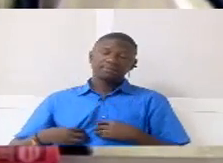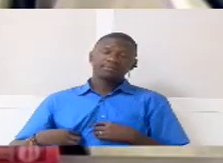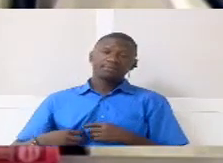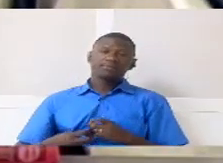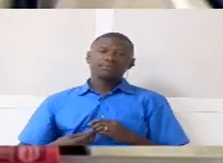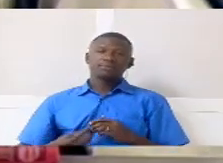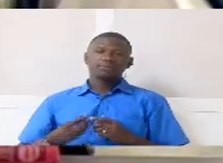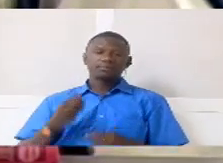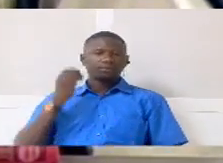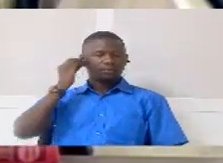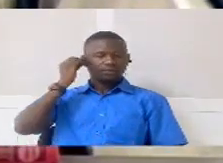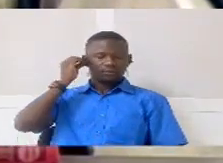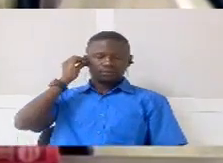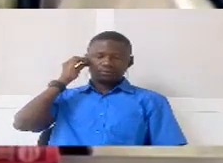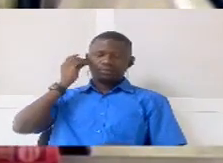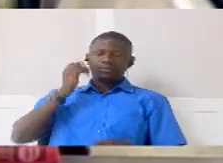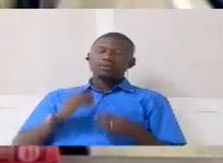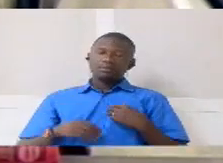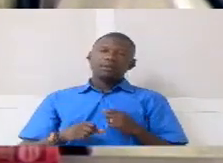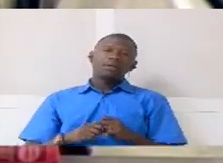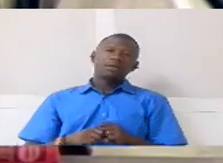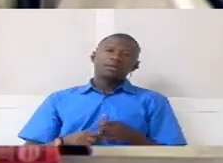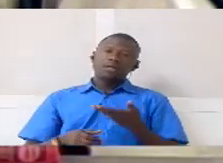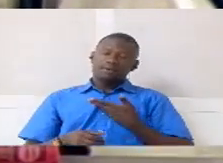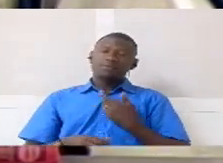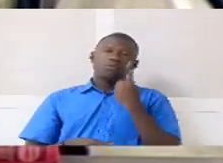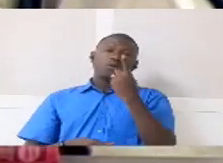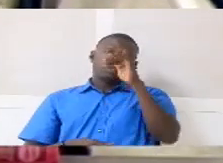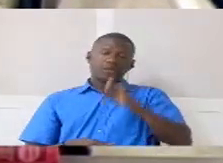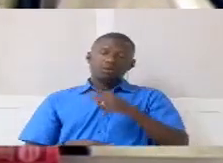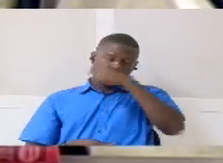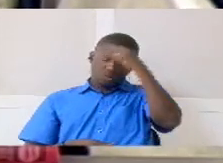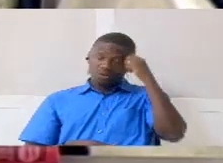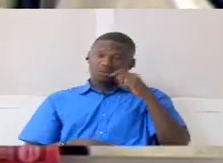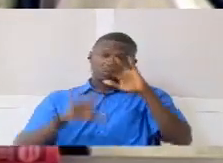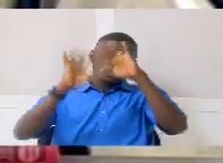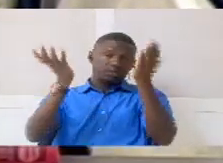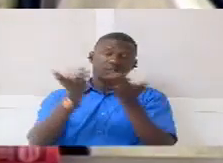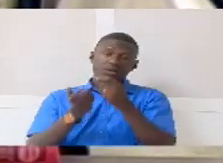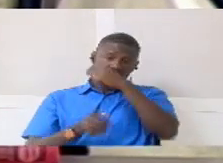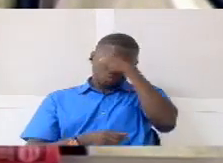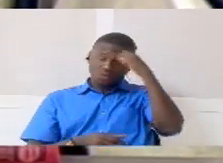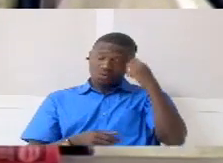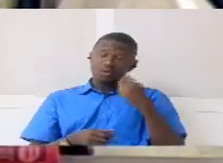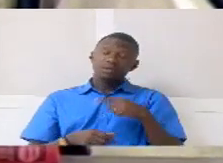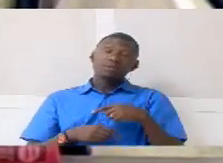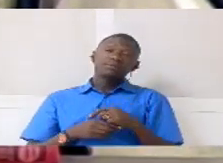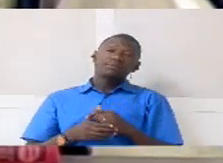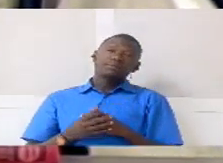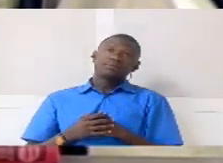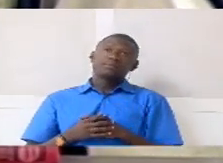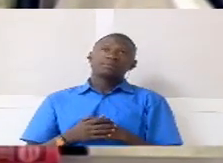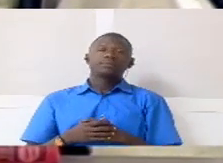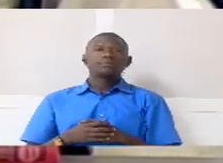Fenkoto duties. I spent 1 year working on general duties. Okola in Atam Bondigi and Samba in